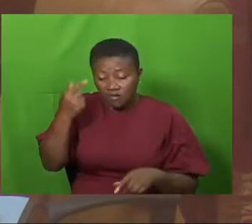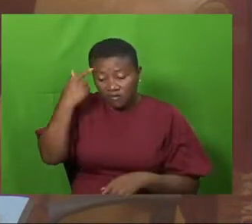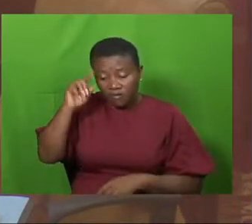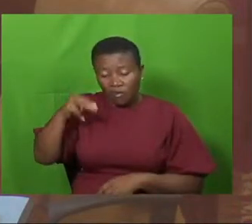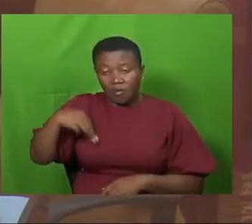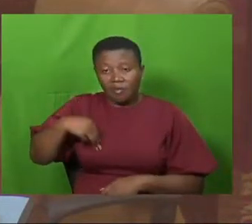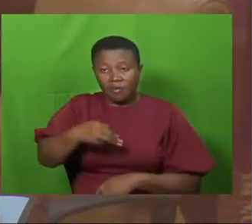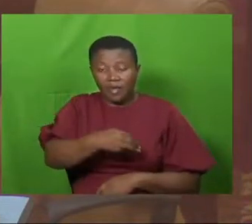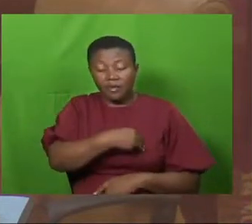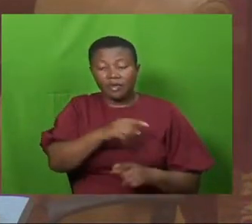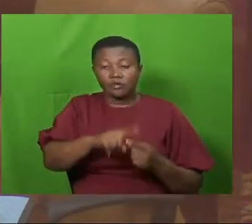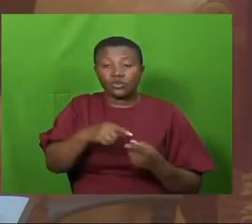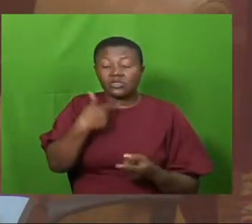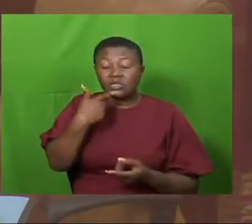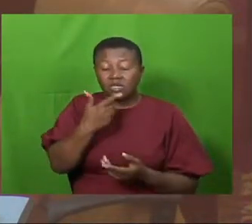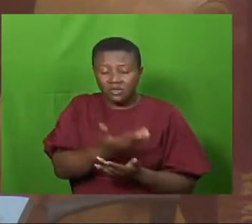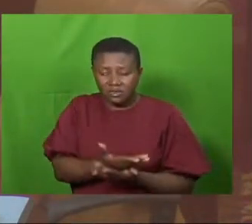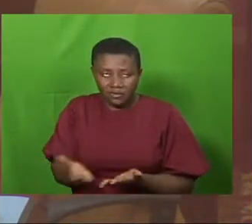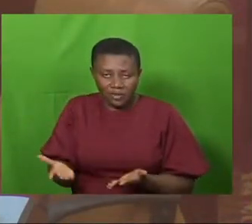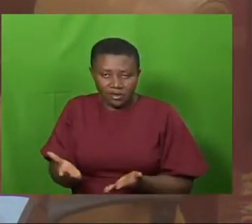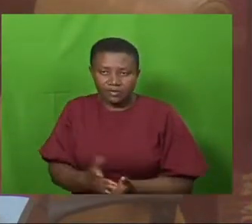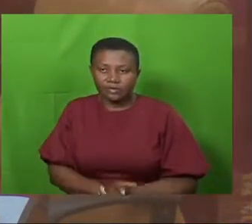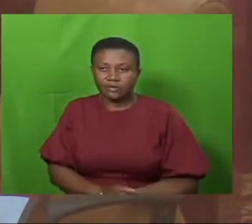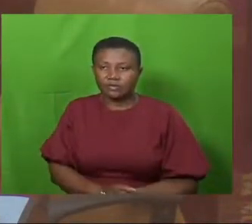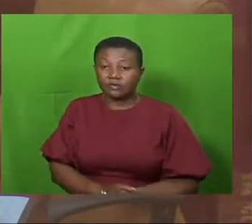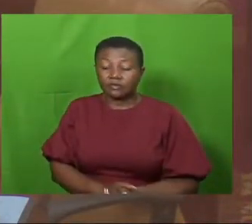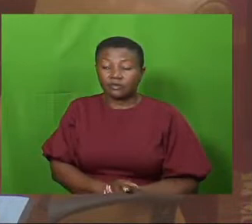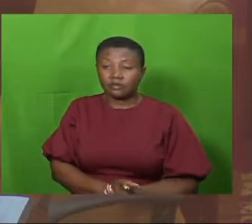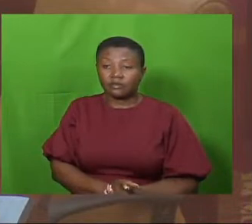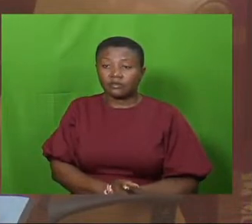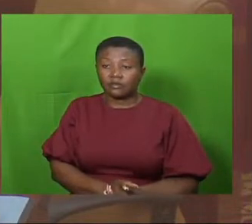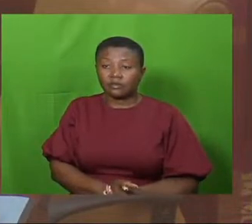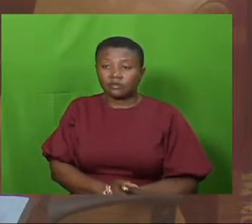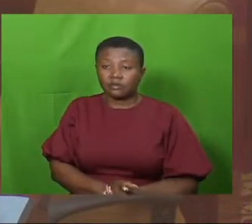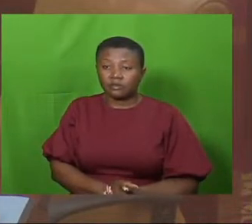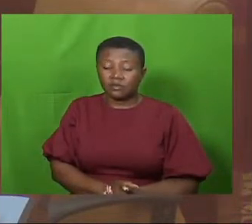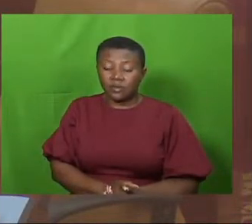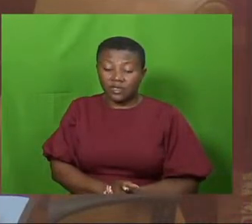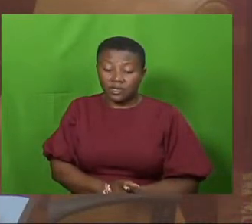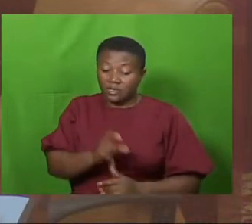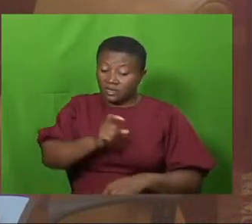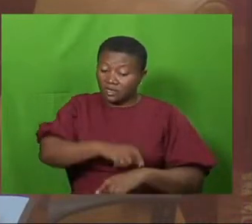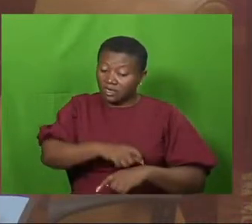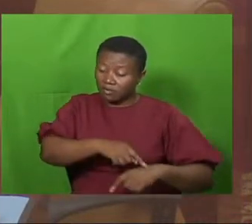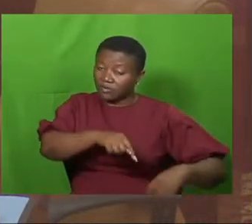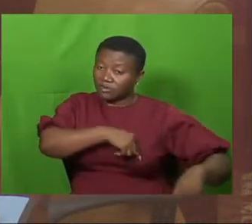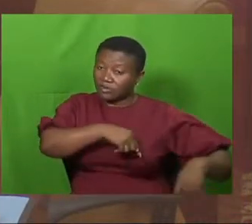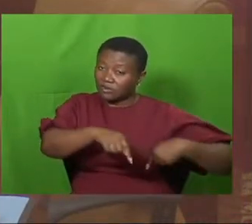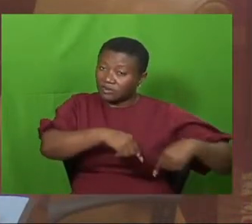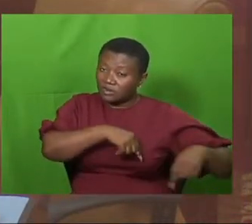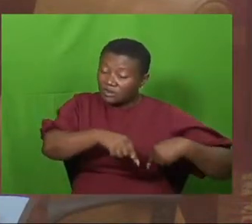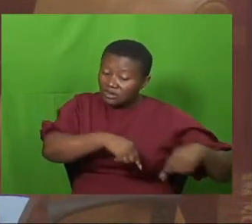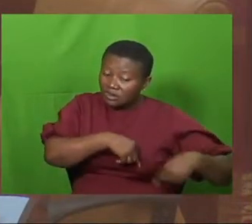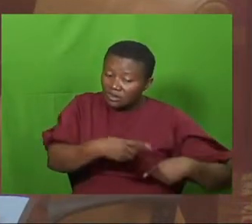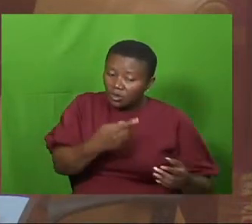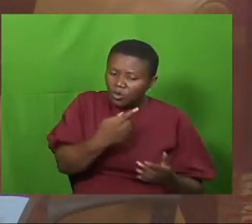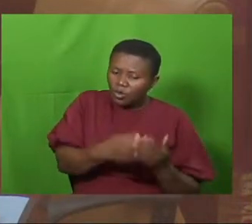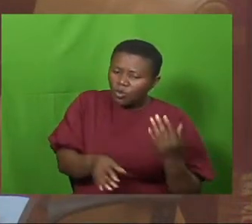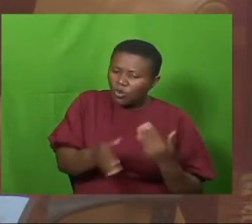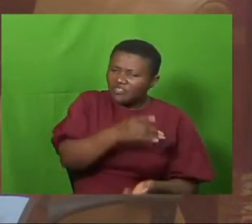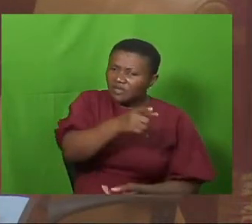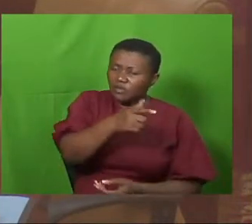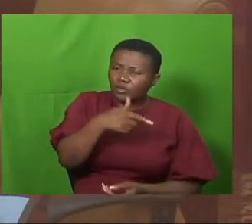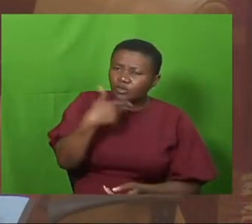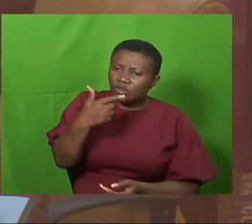order. Mr. Speaker, in debating, you have debated, and what you have said is recorded. So